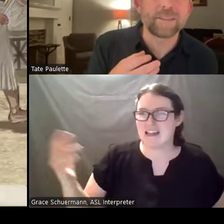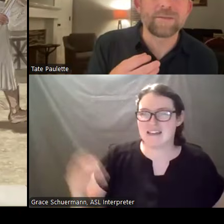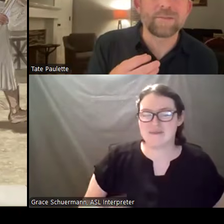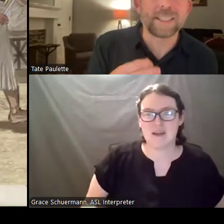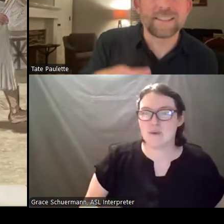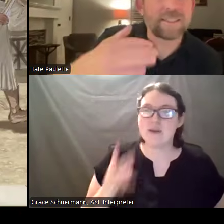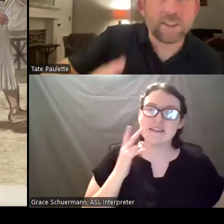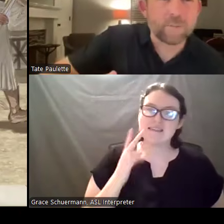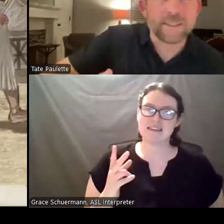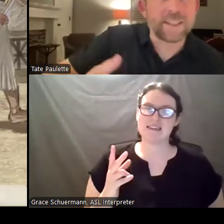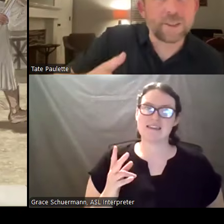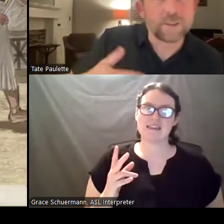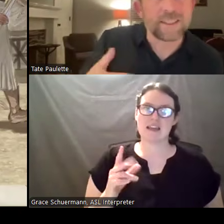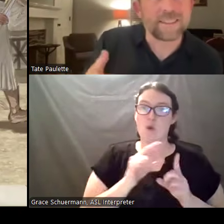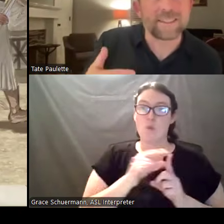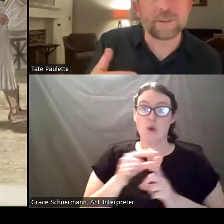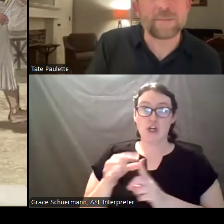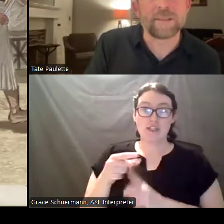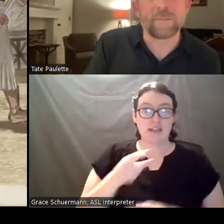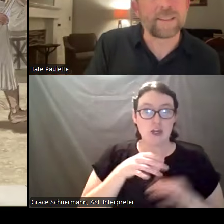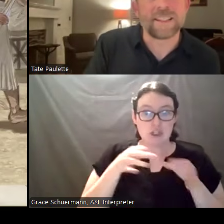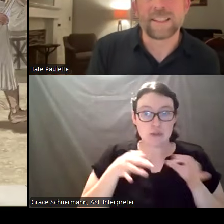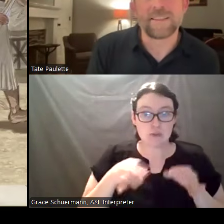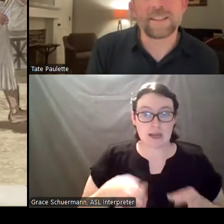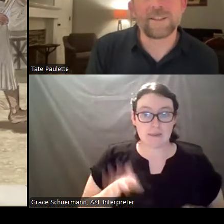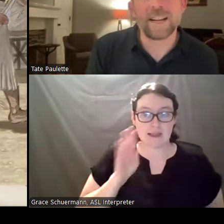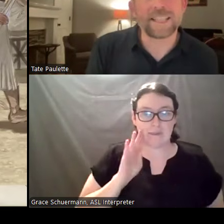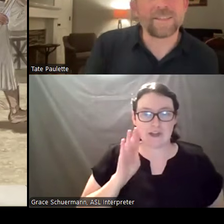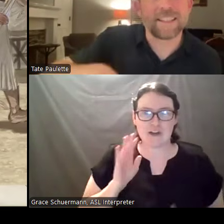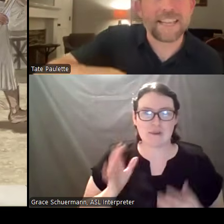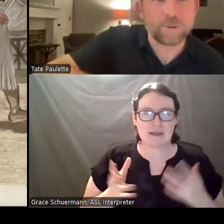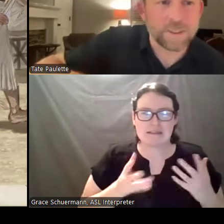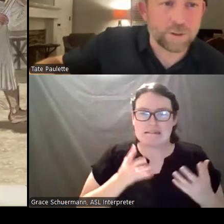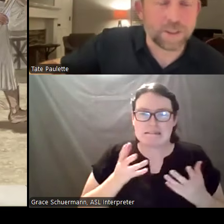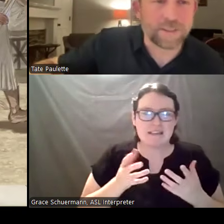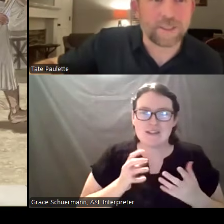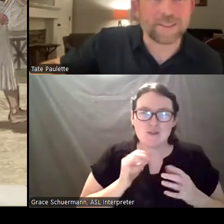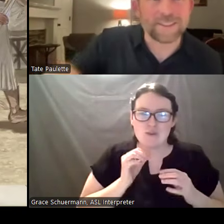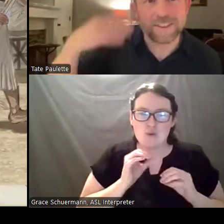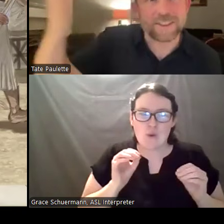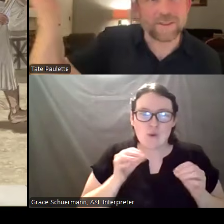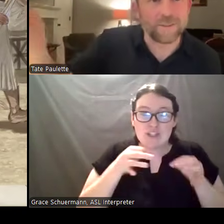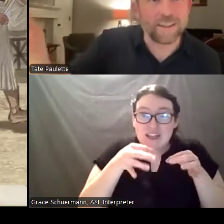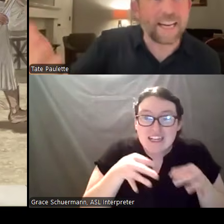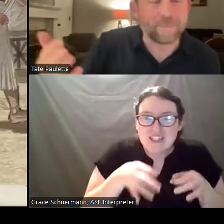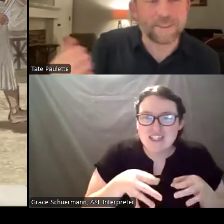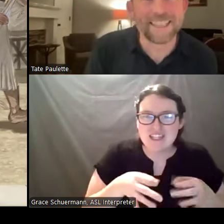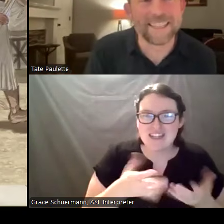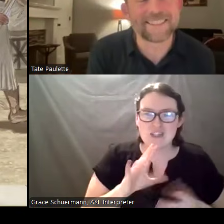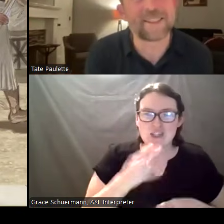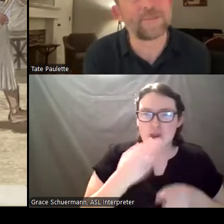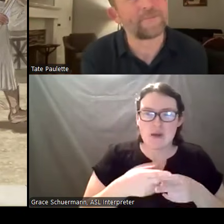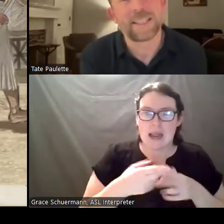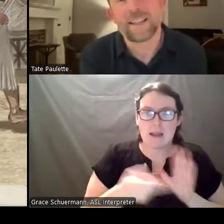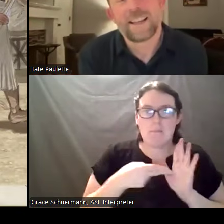base, we get these terms that they're using to describe them, but they're not giving us an actual description of the beers. This is just their sort of names.